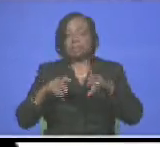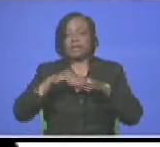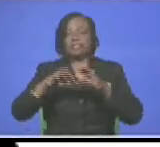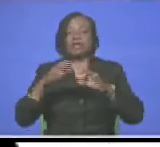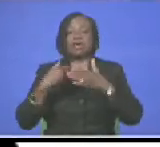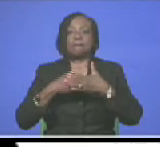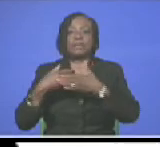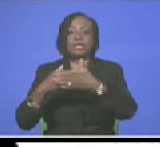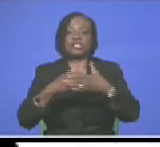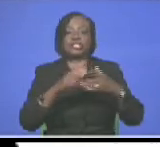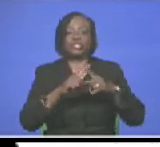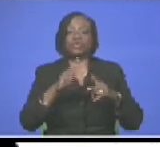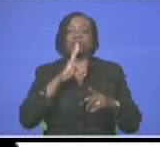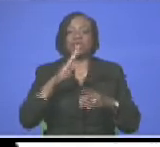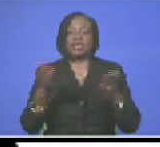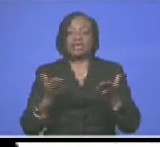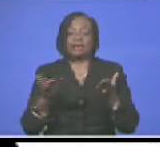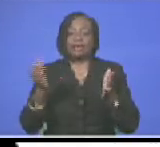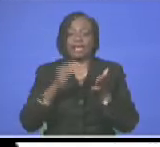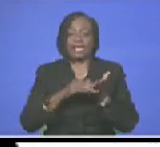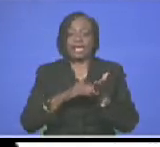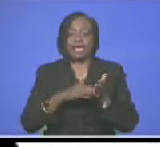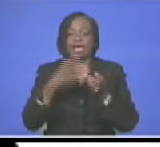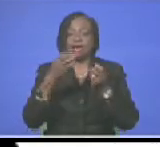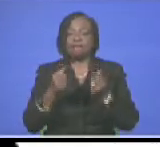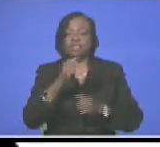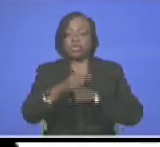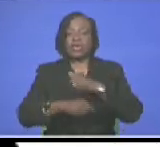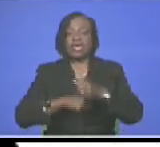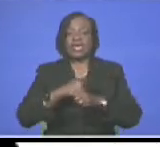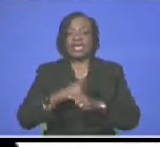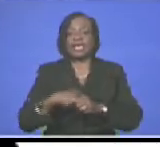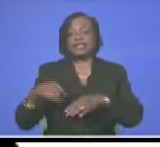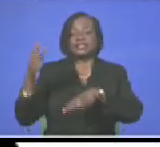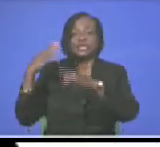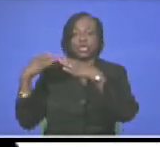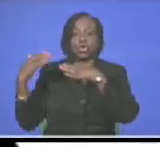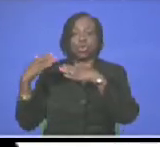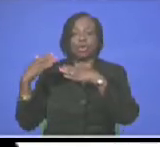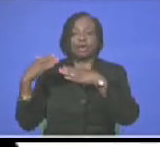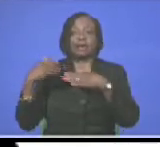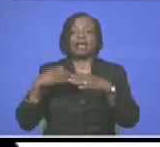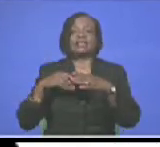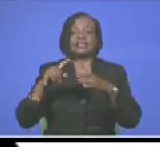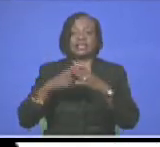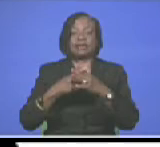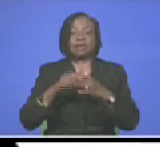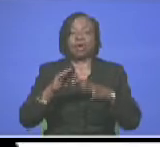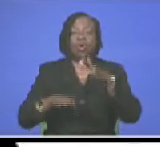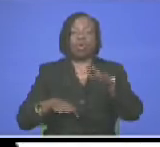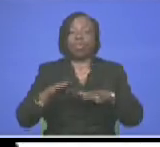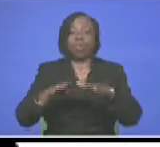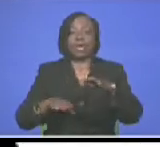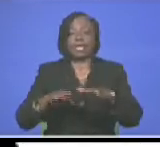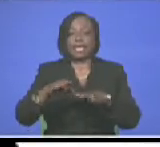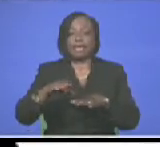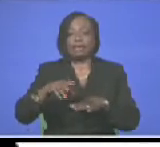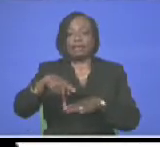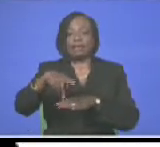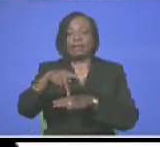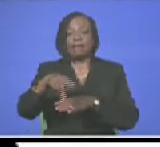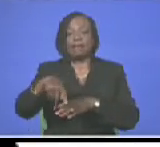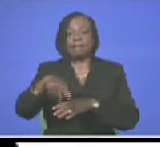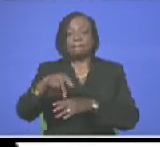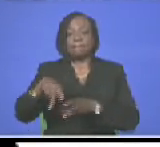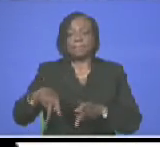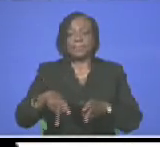A few years ago, I had constructed this walking path. And after 2012, it was just allowed to grow up. And